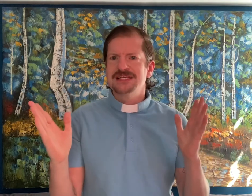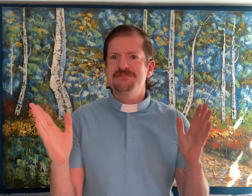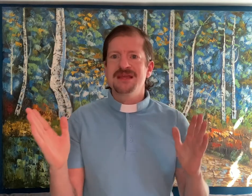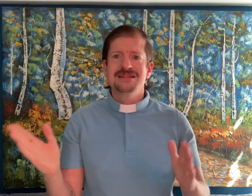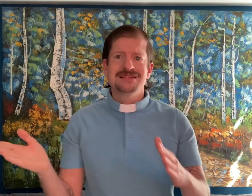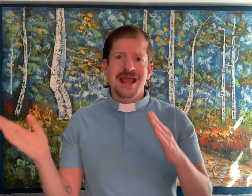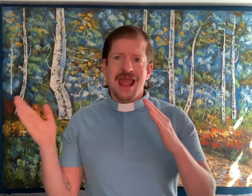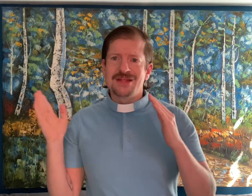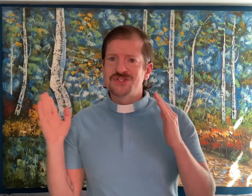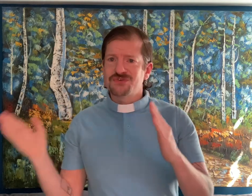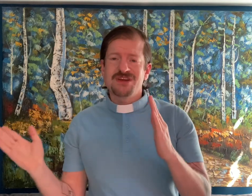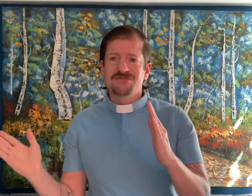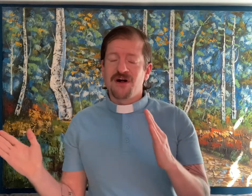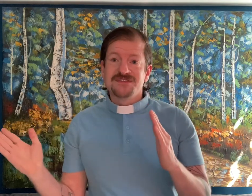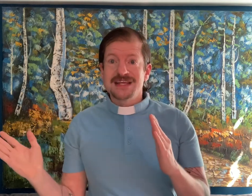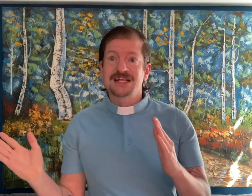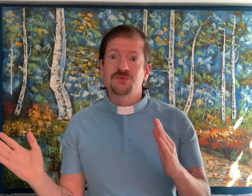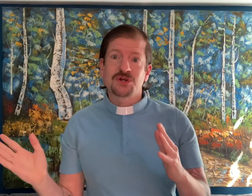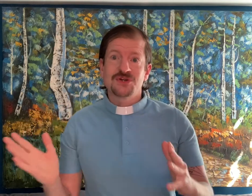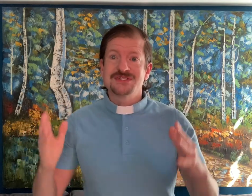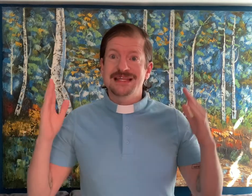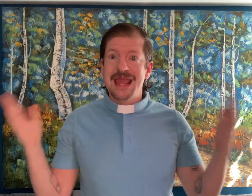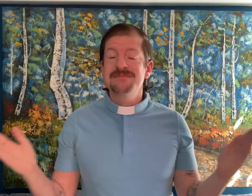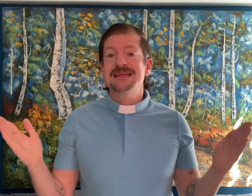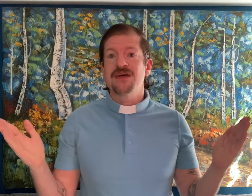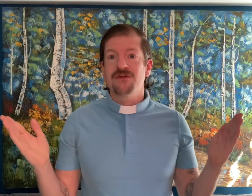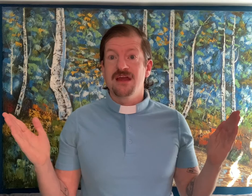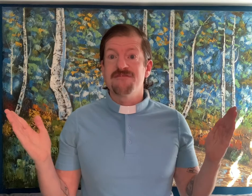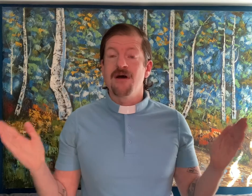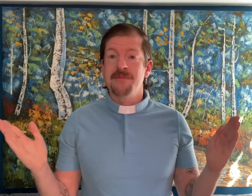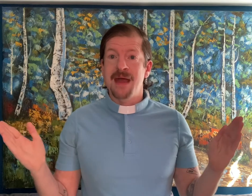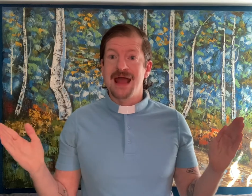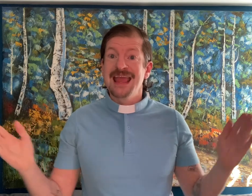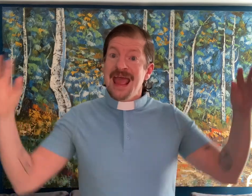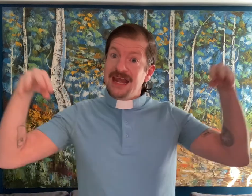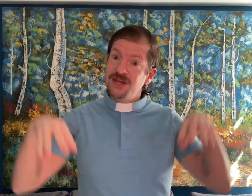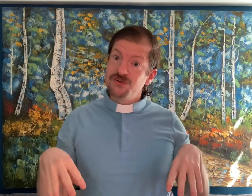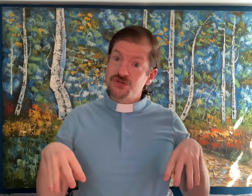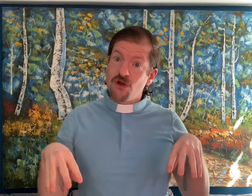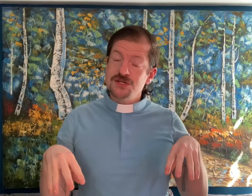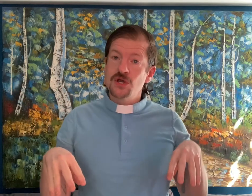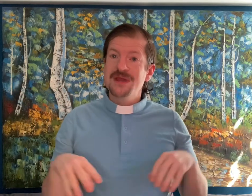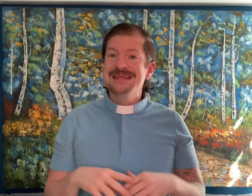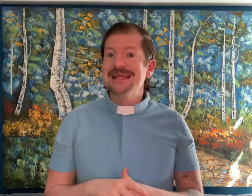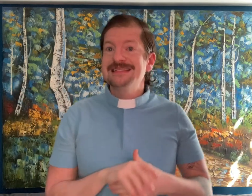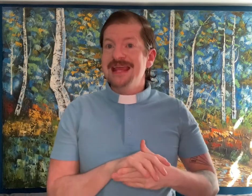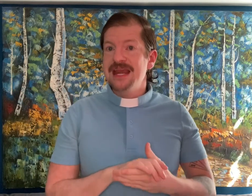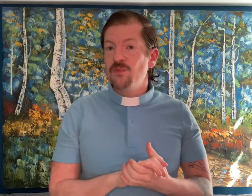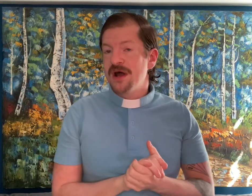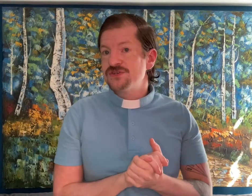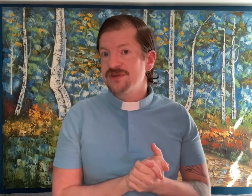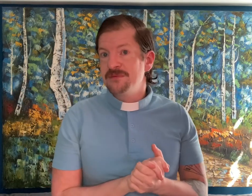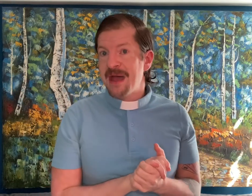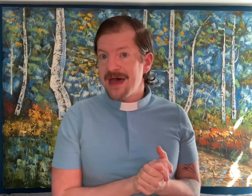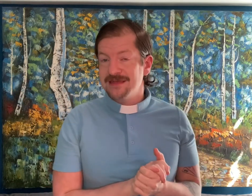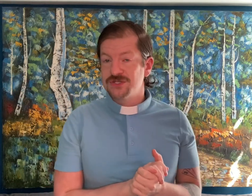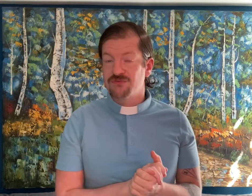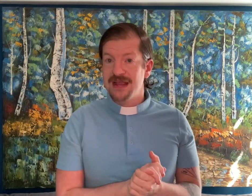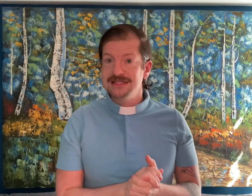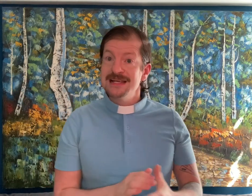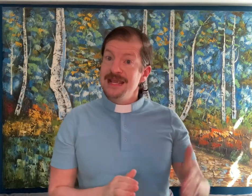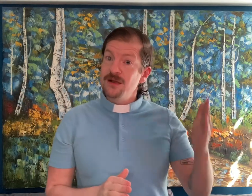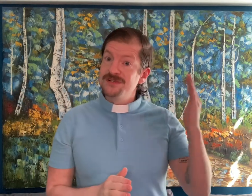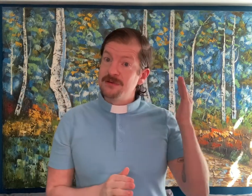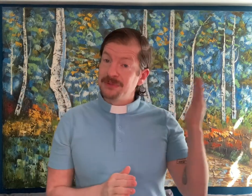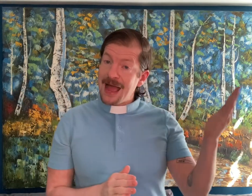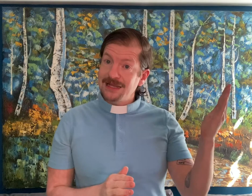butch lesbians and street-involved sex workers that came together and fought back. And here in Toronto in 1981, during the bathhouse